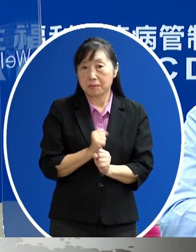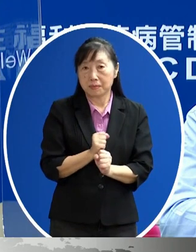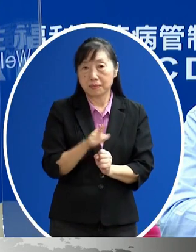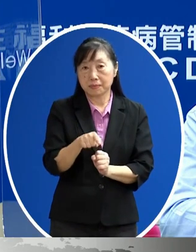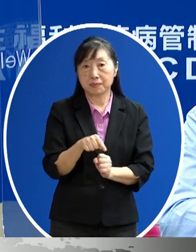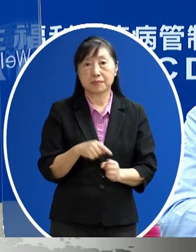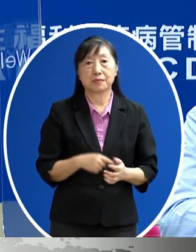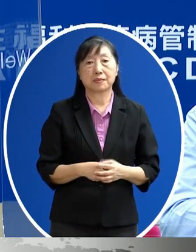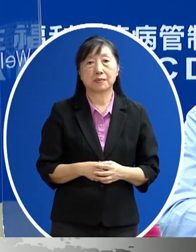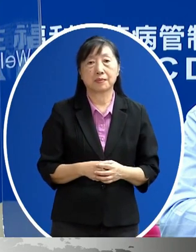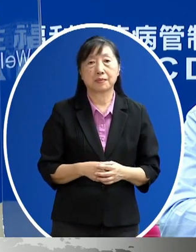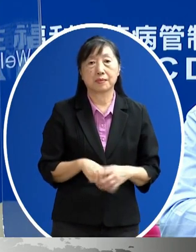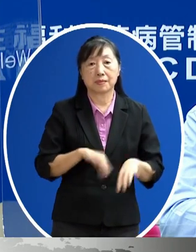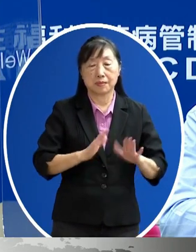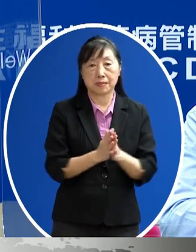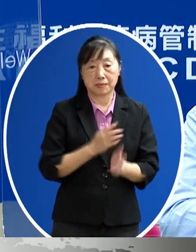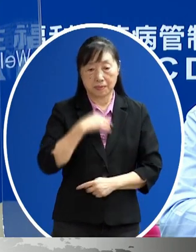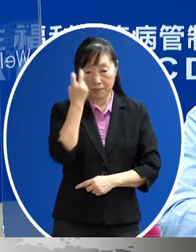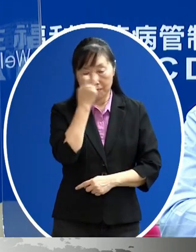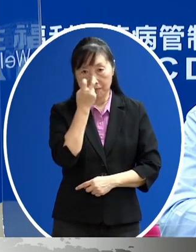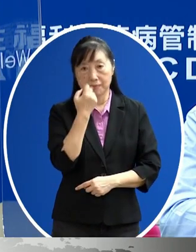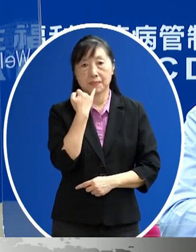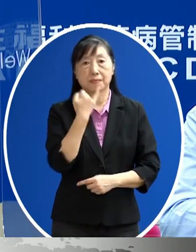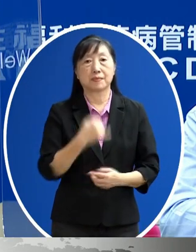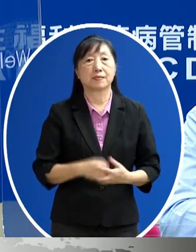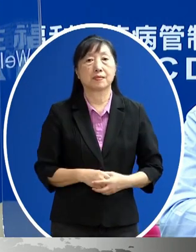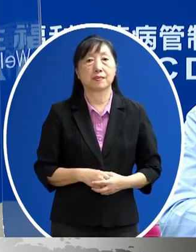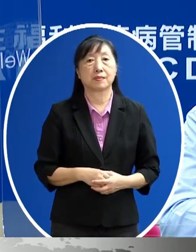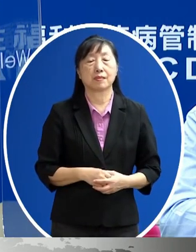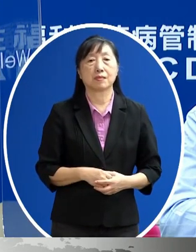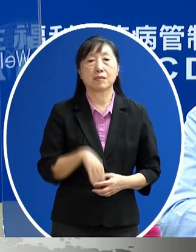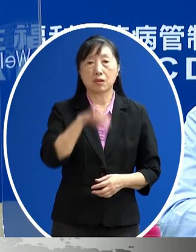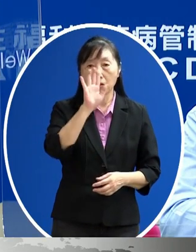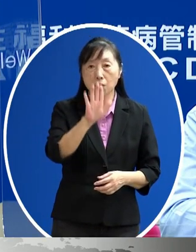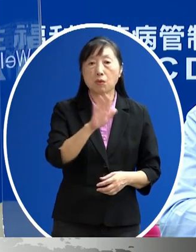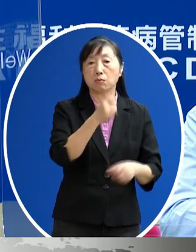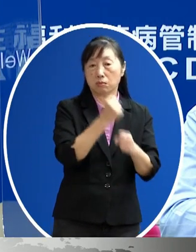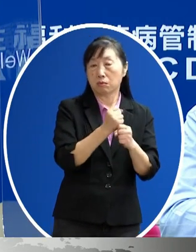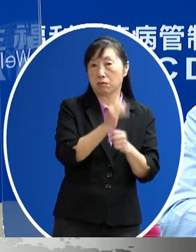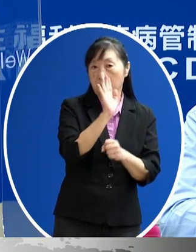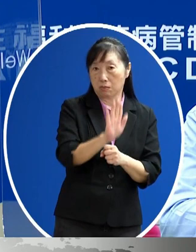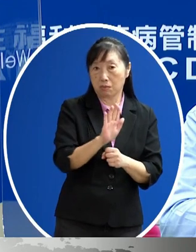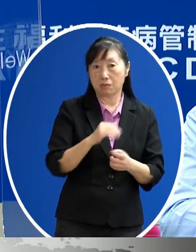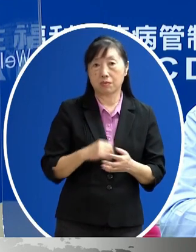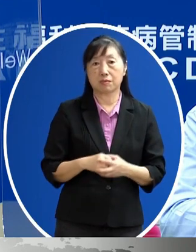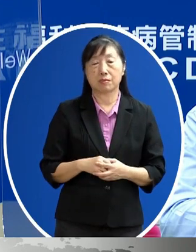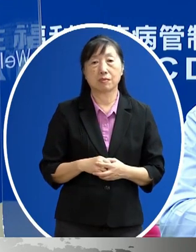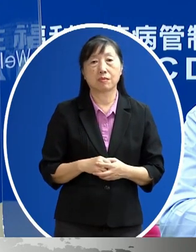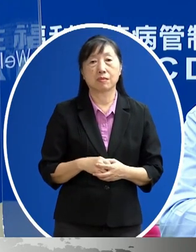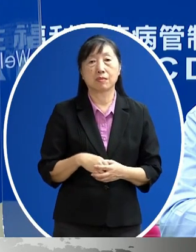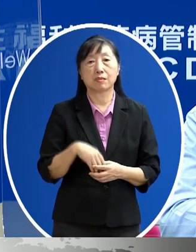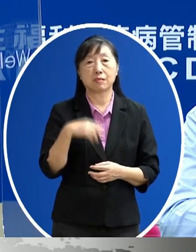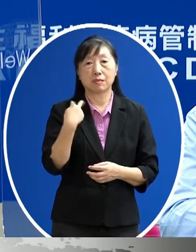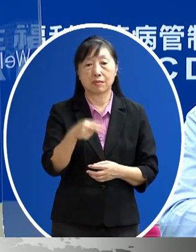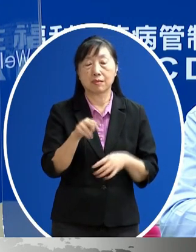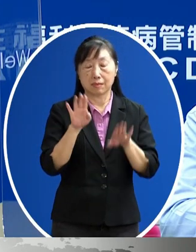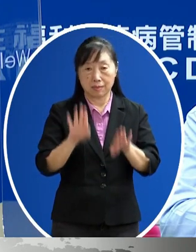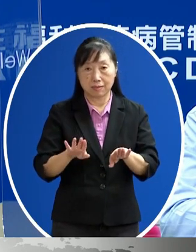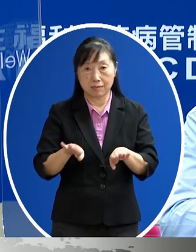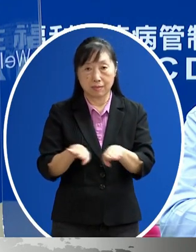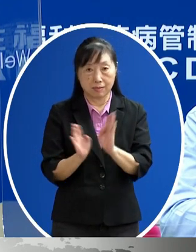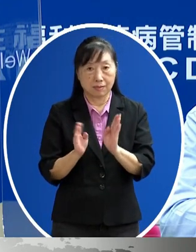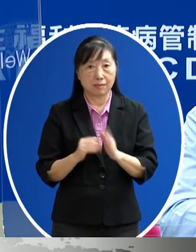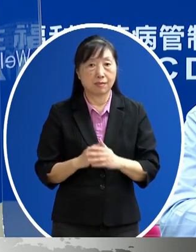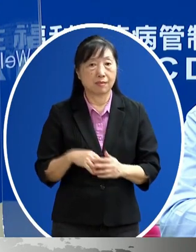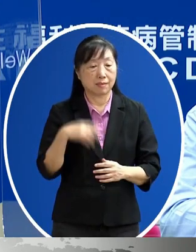sooner. Of course, some of these measures are things we're already doing, but now we're going to enhance the monitoring. One of the things we'll